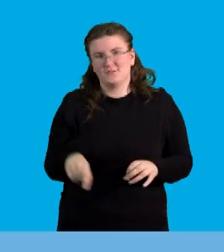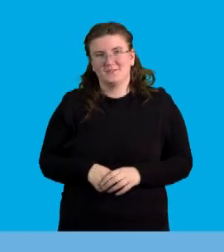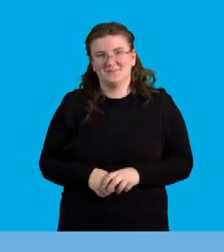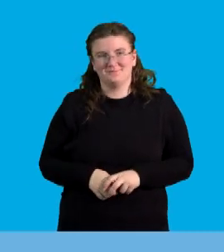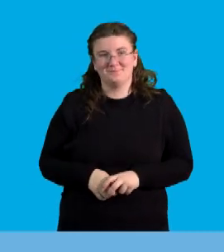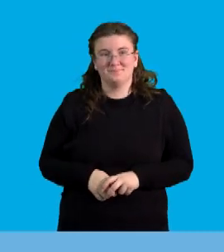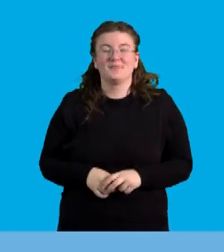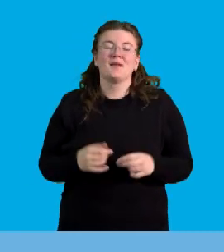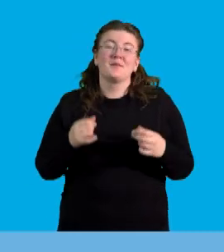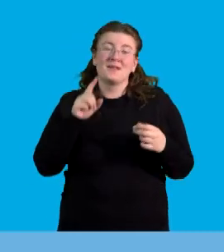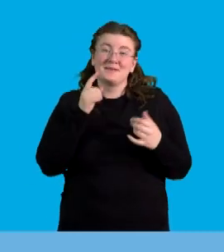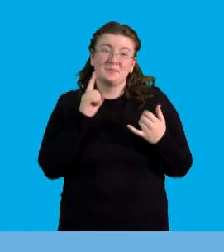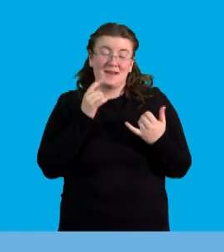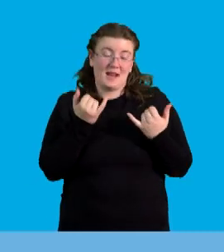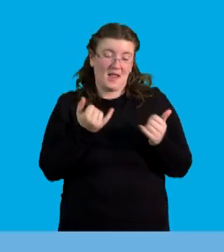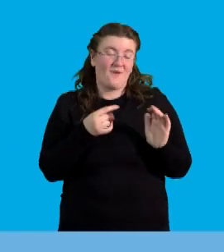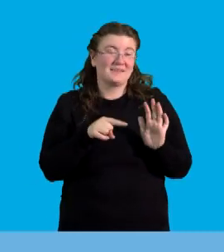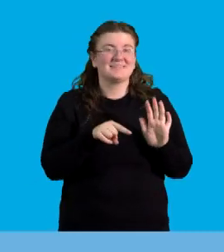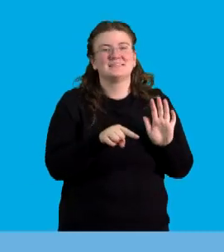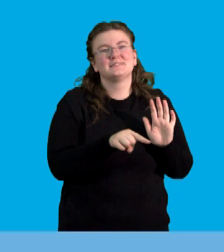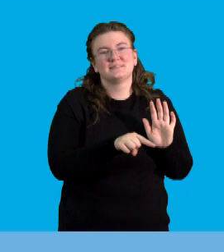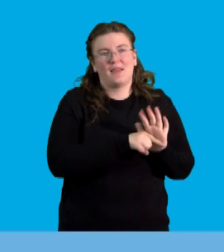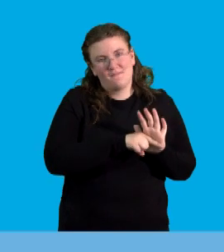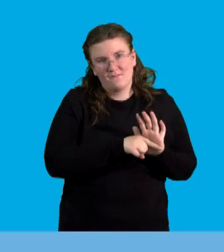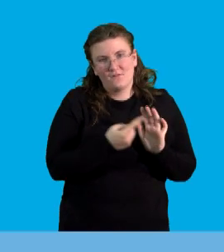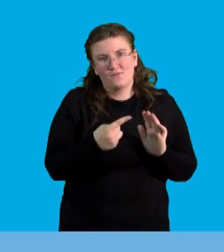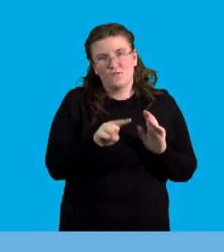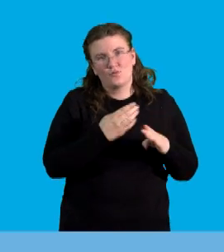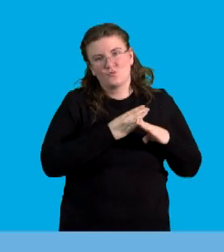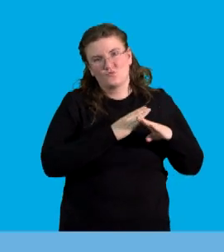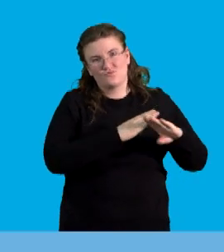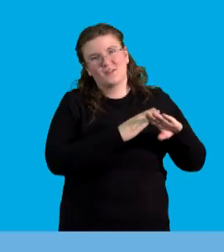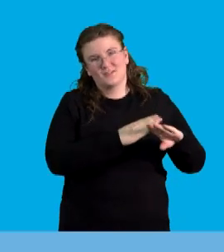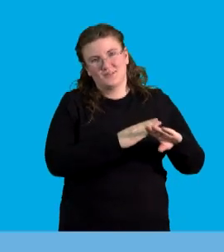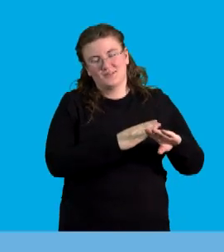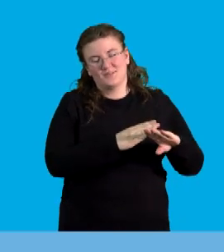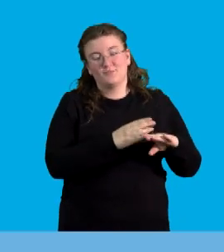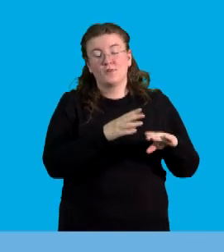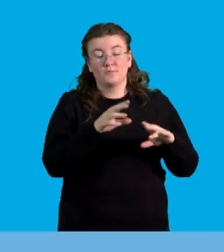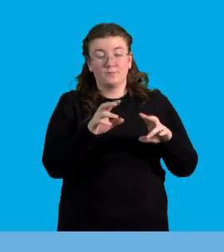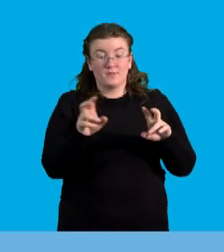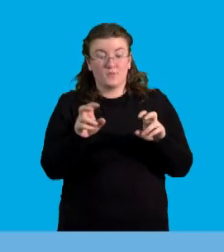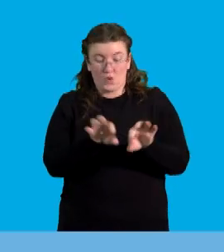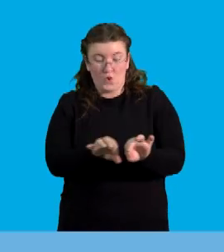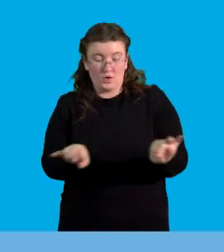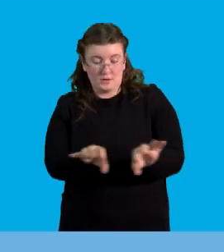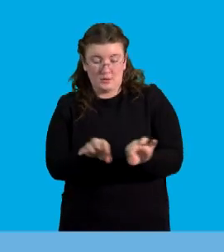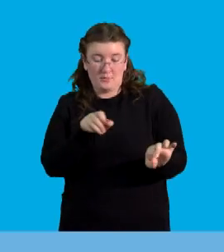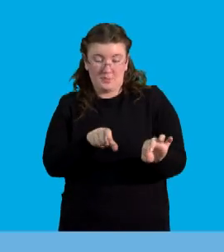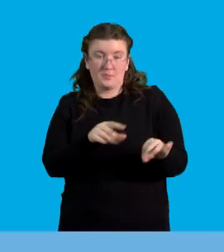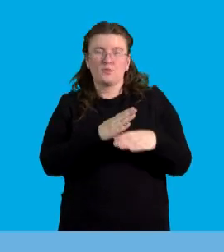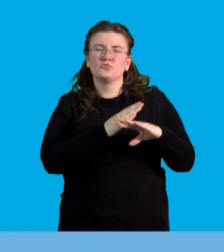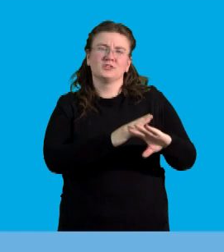of resistance in conductor? So the resistance in conductors, what is it?